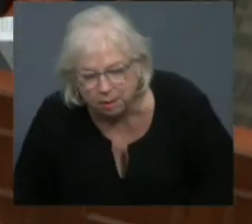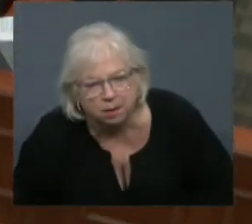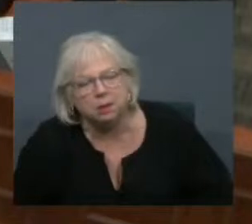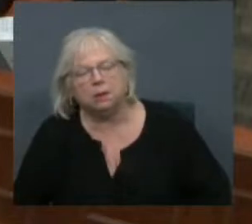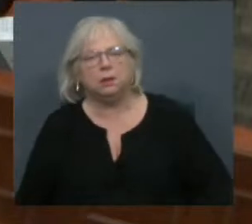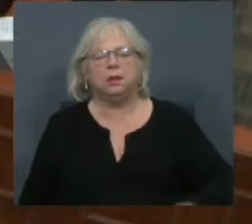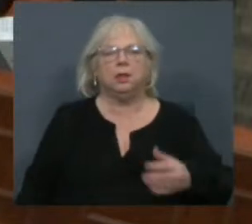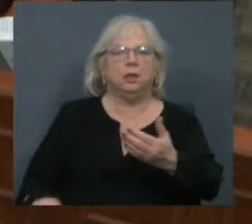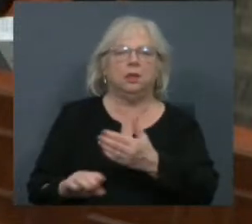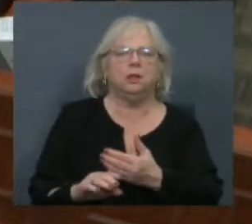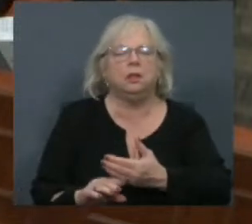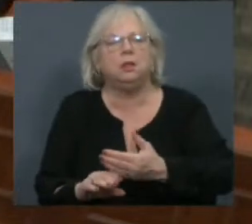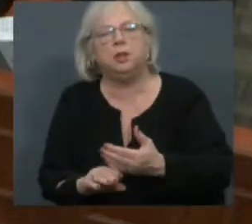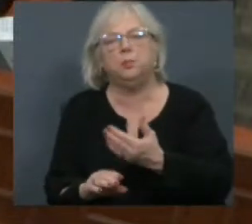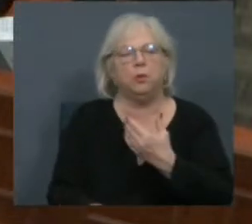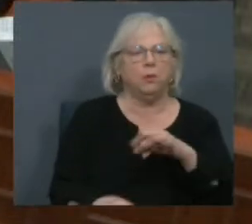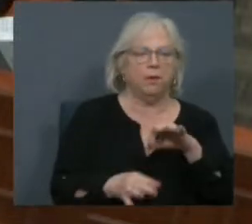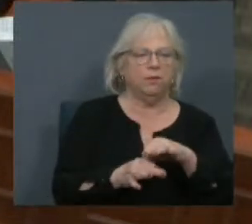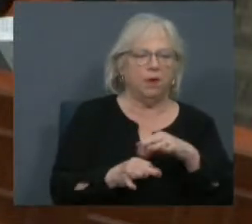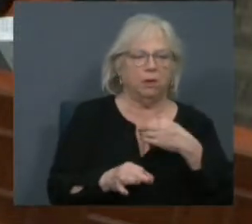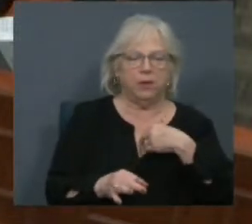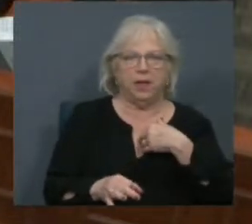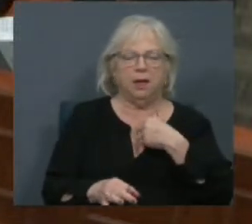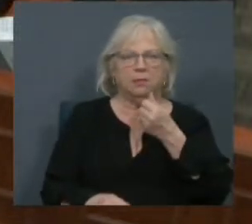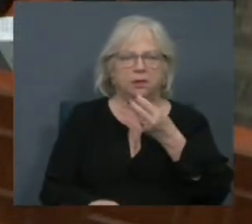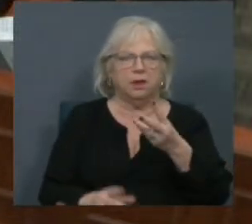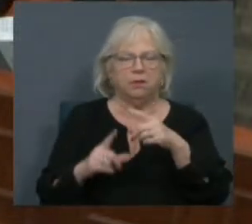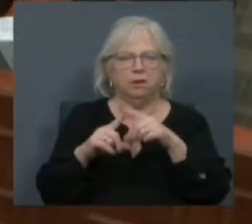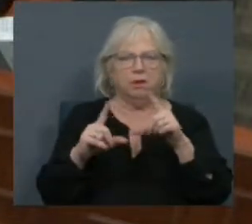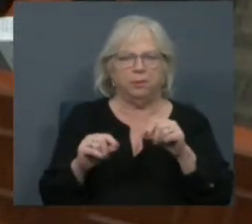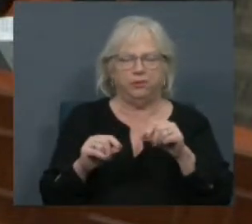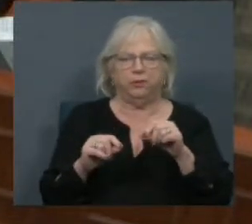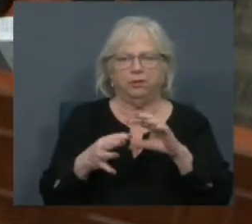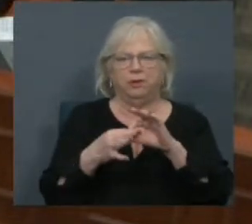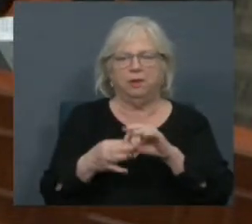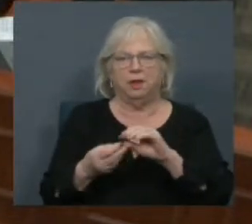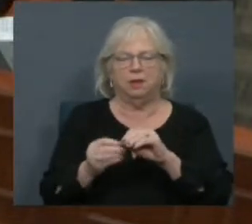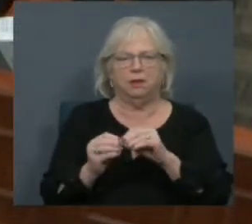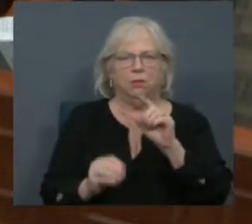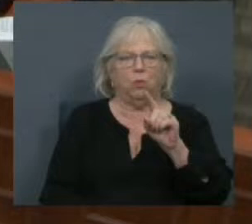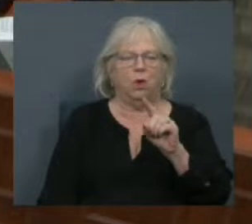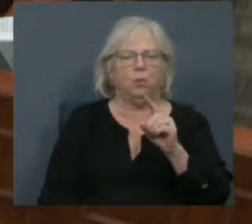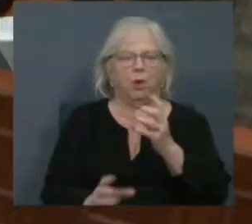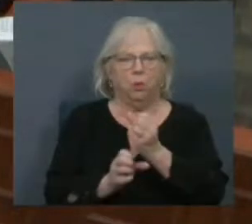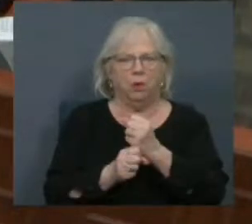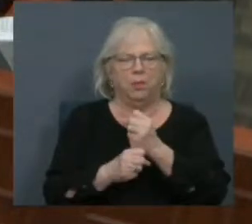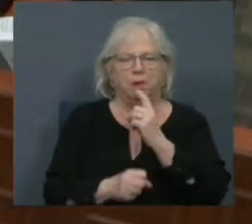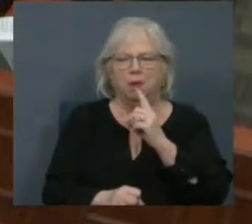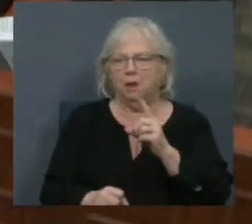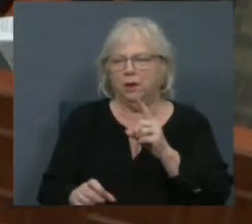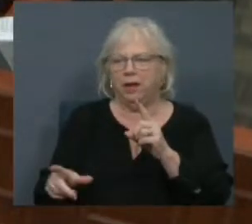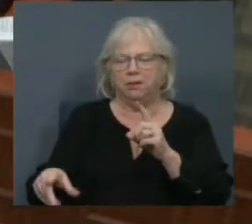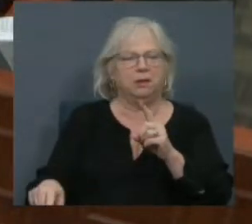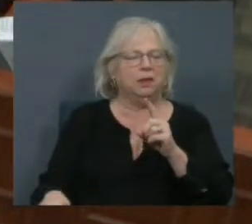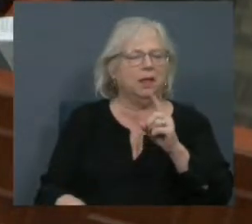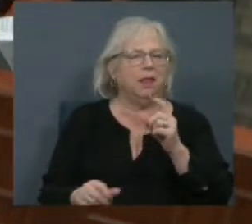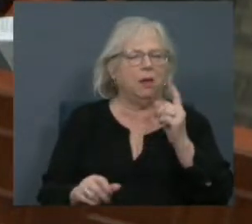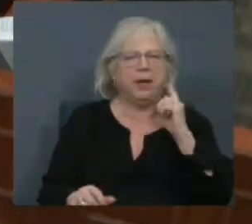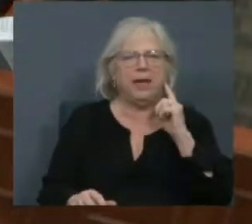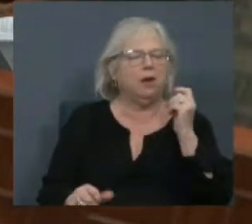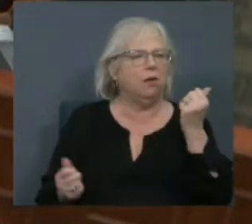Before we take up a vote, we have a number of cards for item number 1, and we want to make certain that everyone is